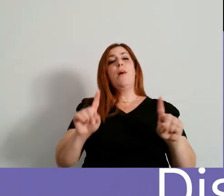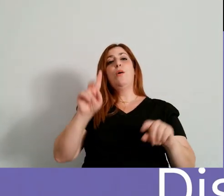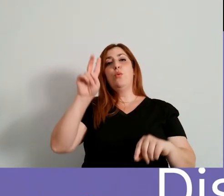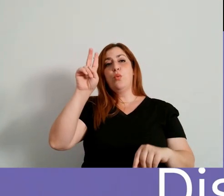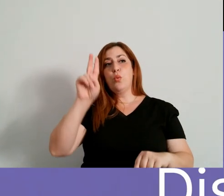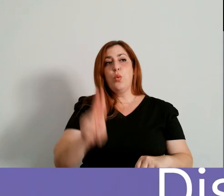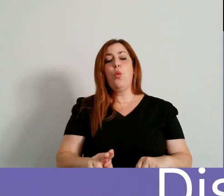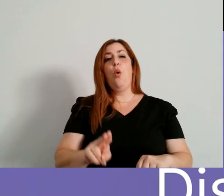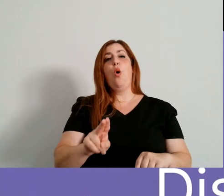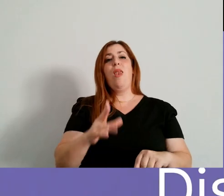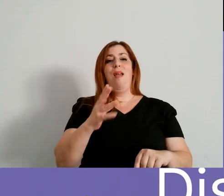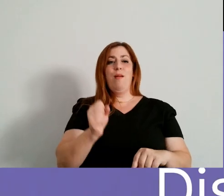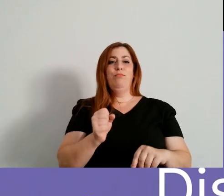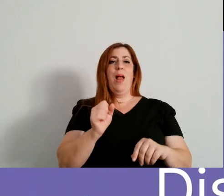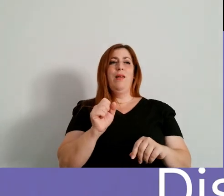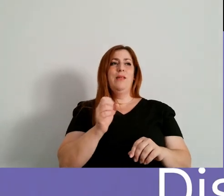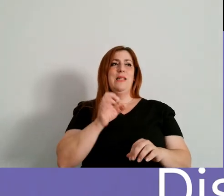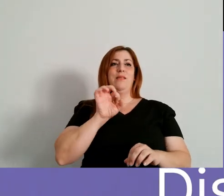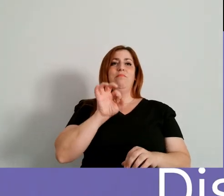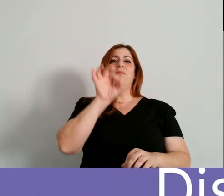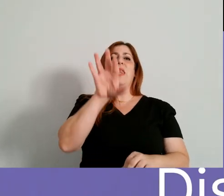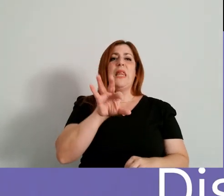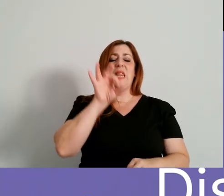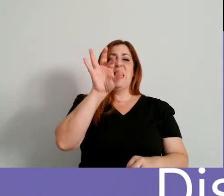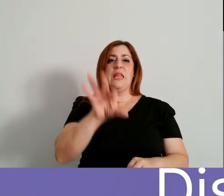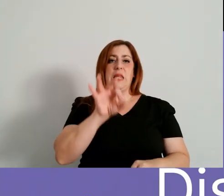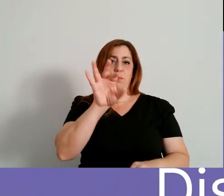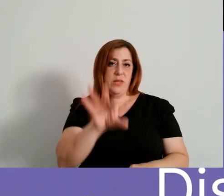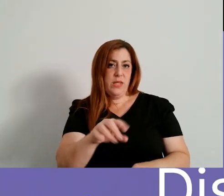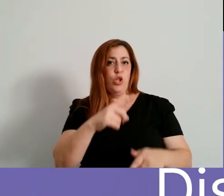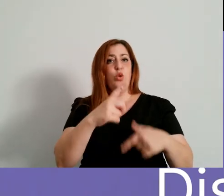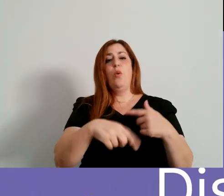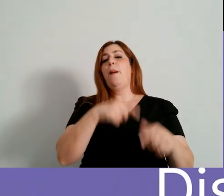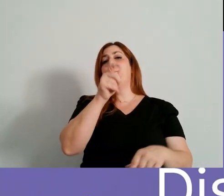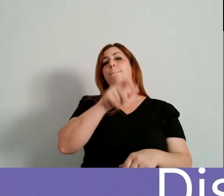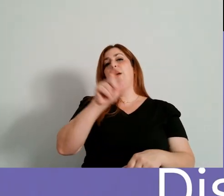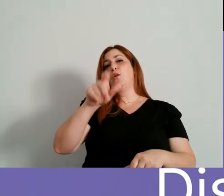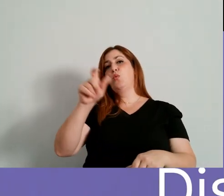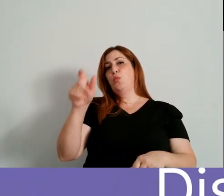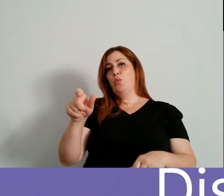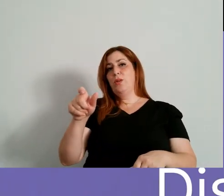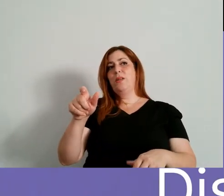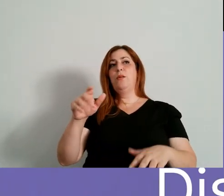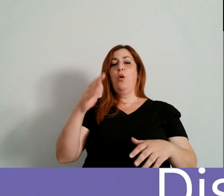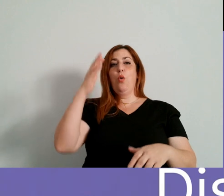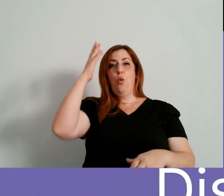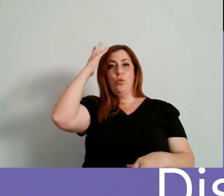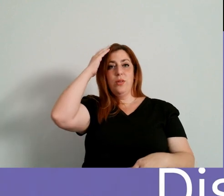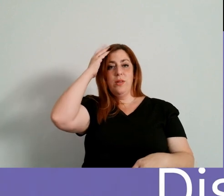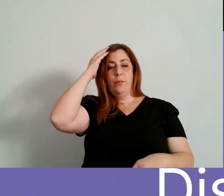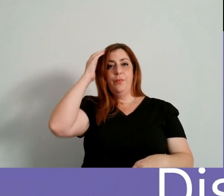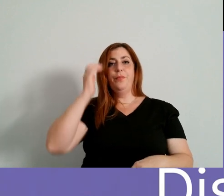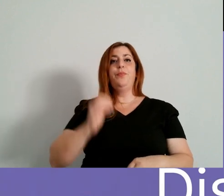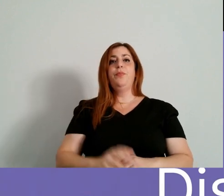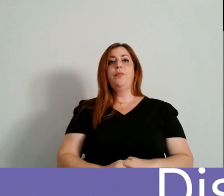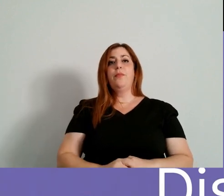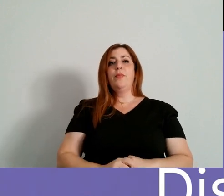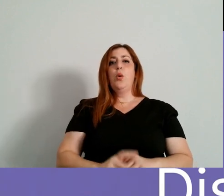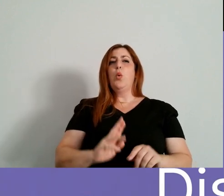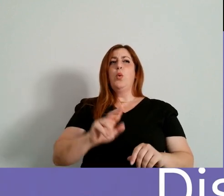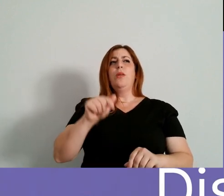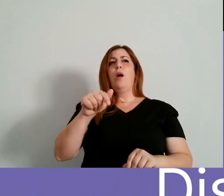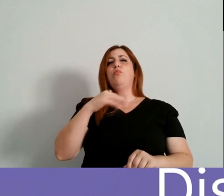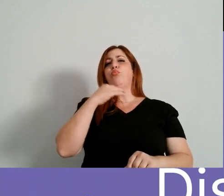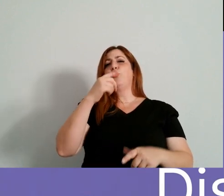person and the parents themselves. I would say that it's good for anyone 12 and up, and it's not